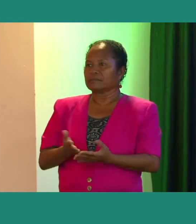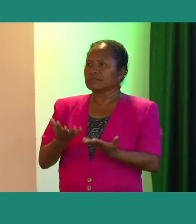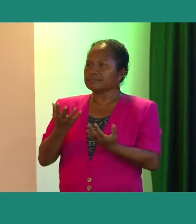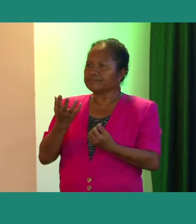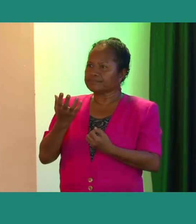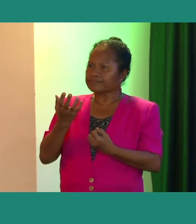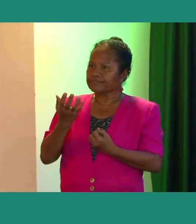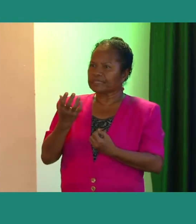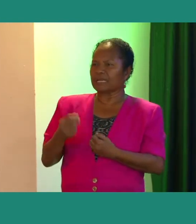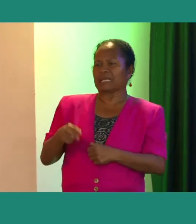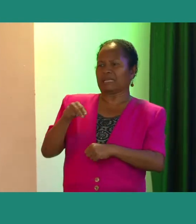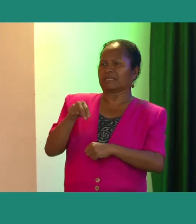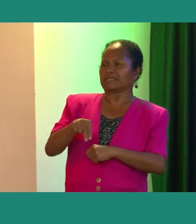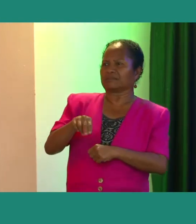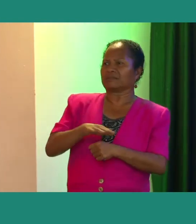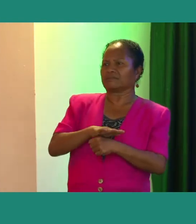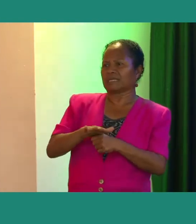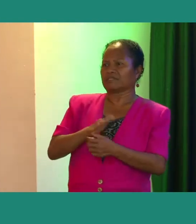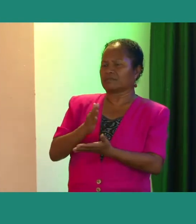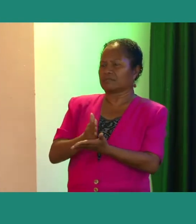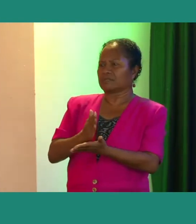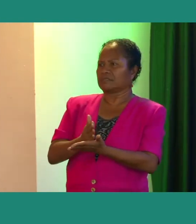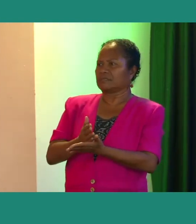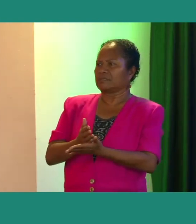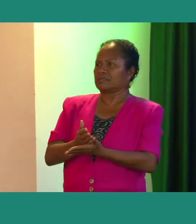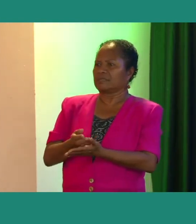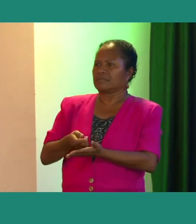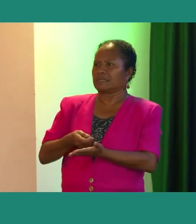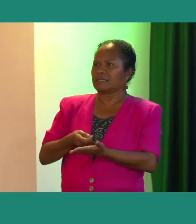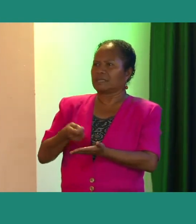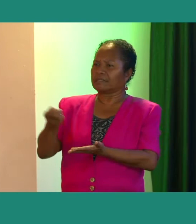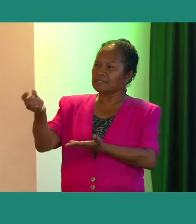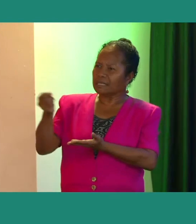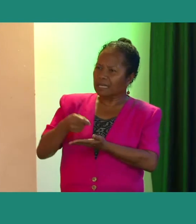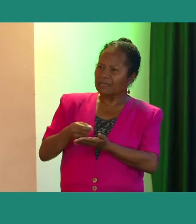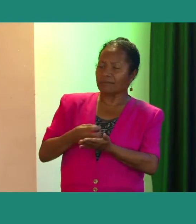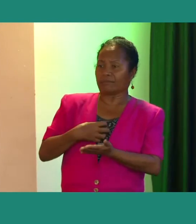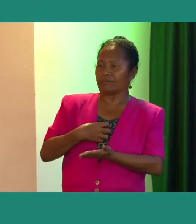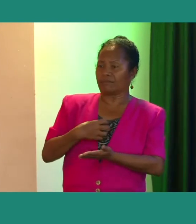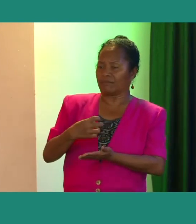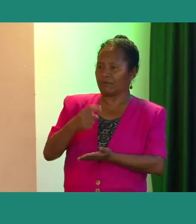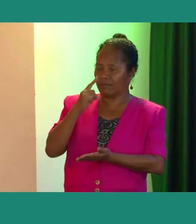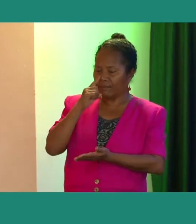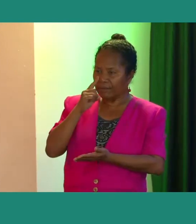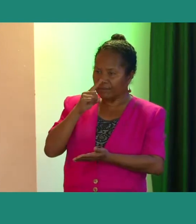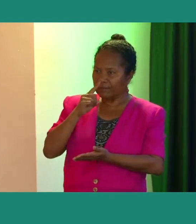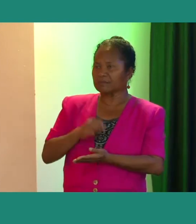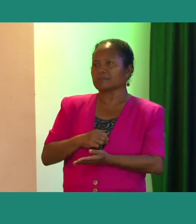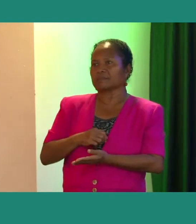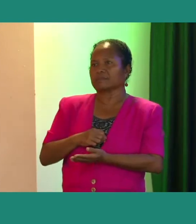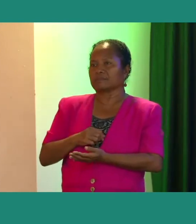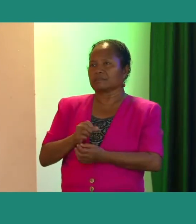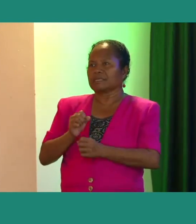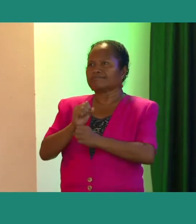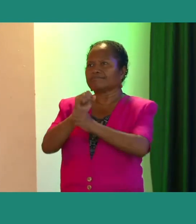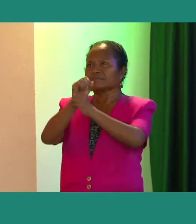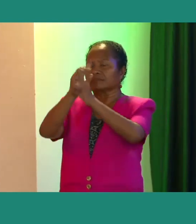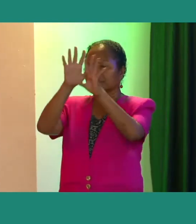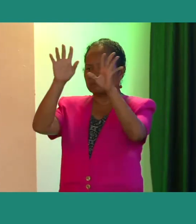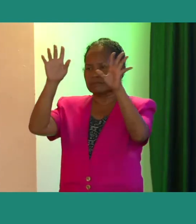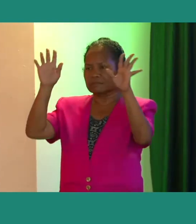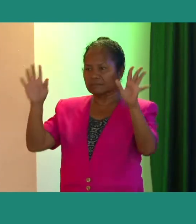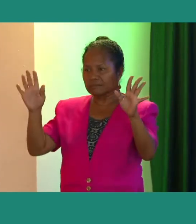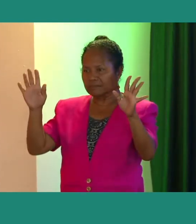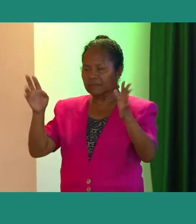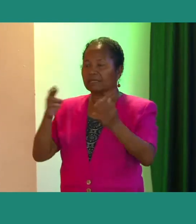organisation. They need to make sure that their recruitment and retention is transparent, because often